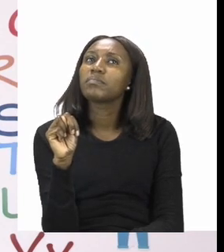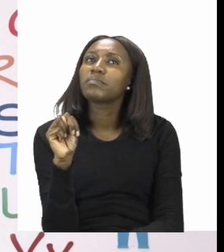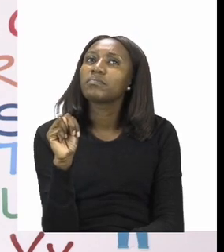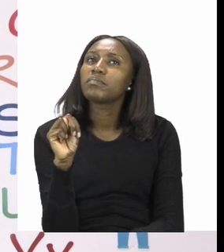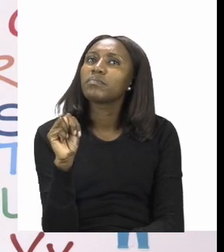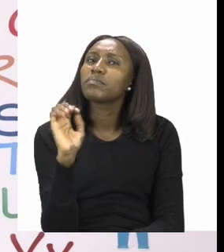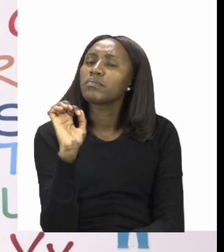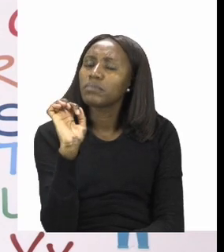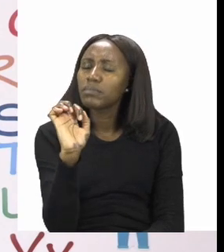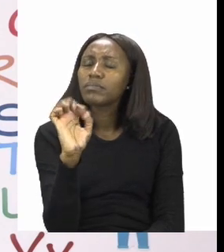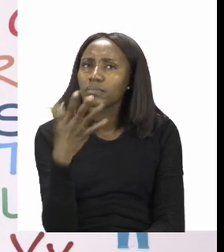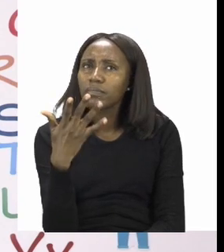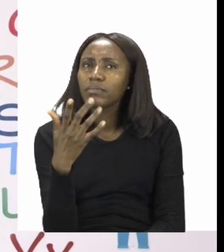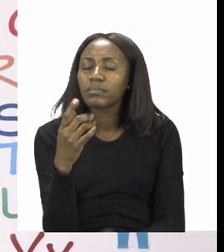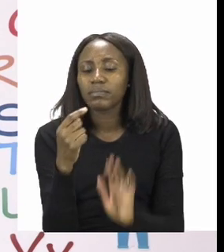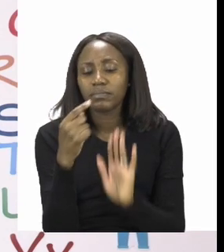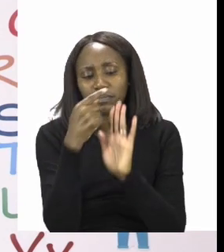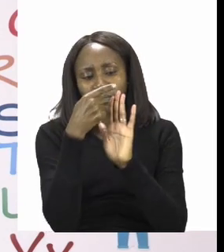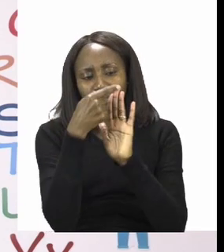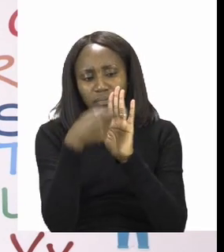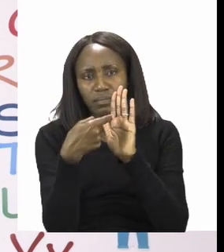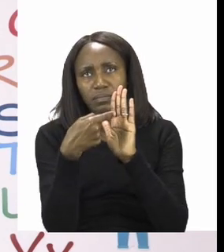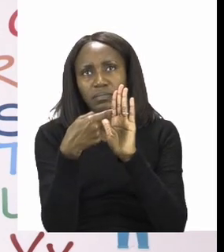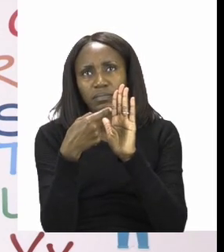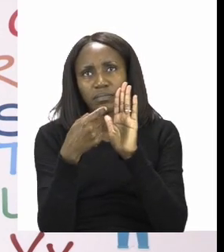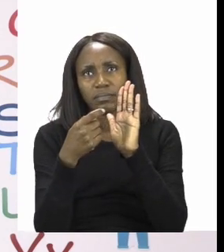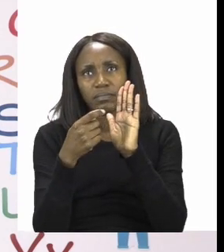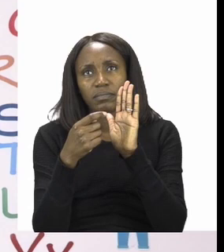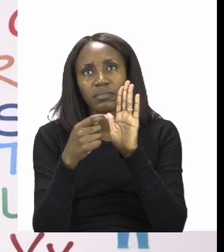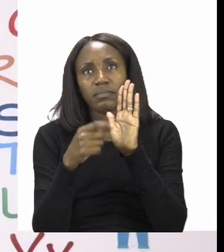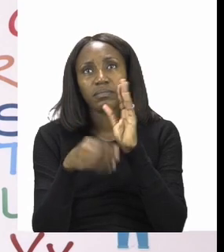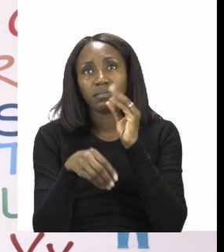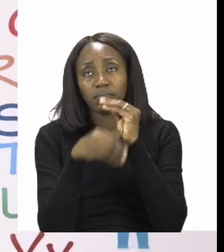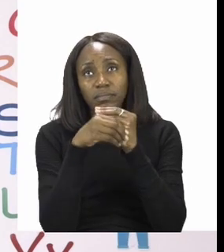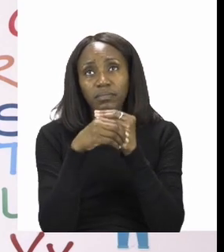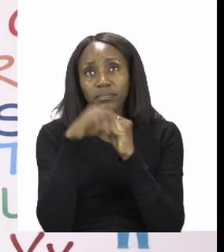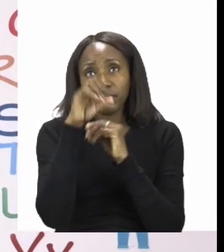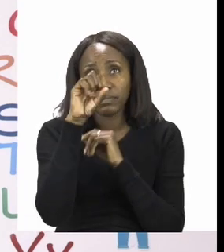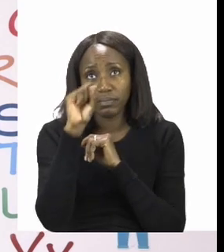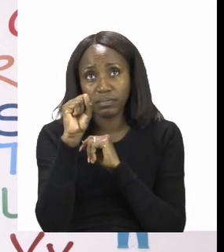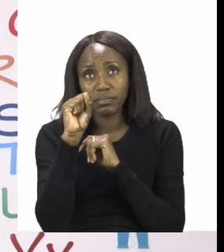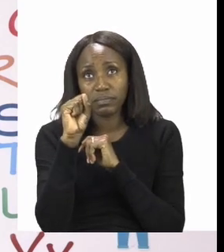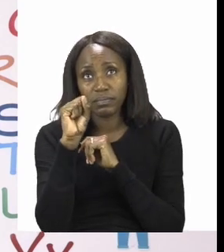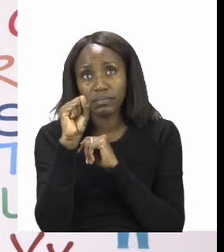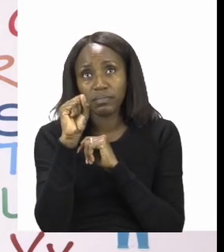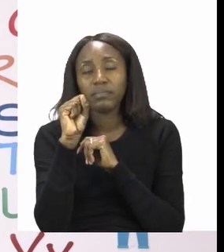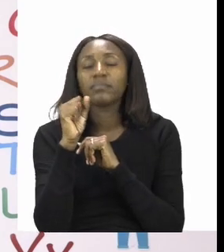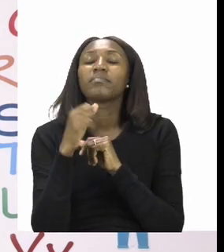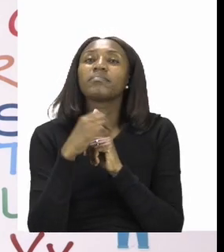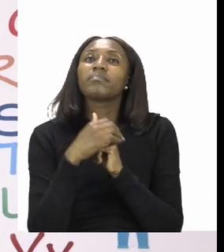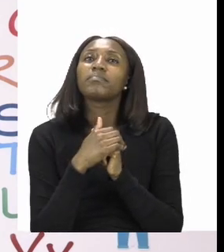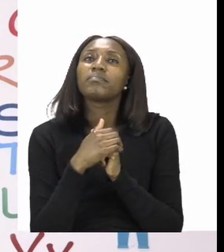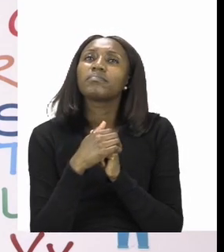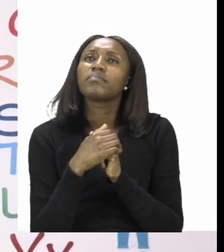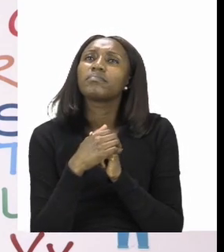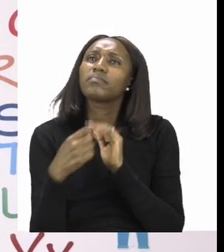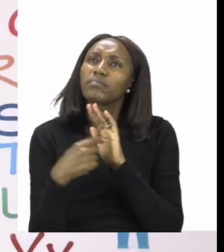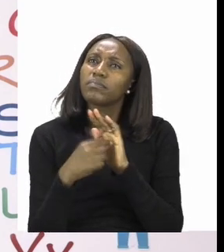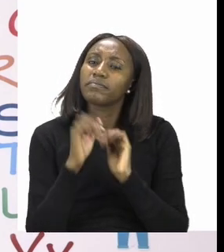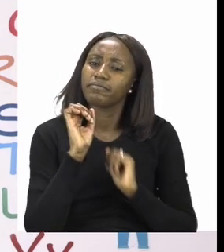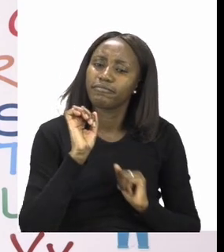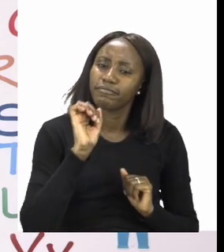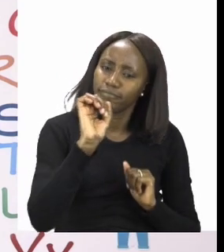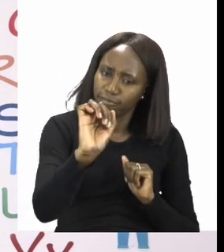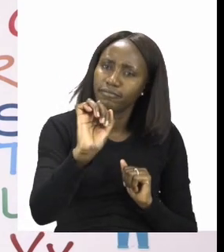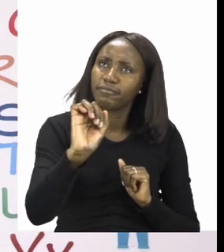it belongs to Sharon. So we add our apostrophe and our S at the end